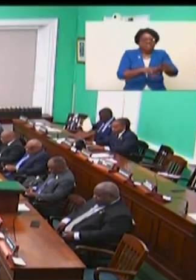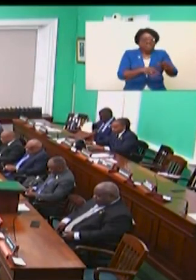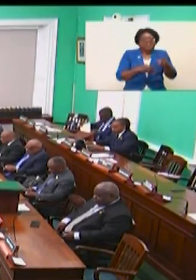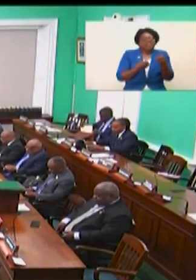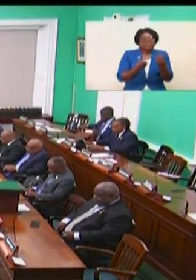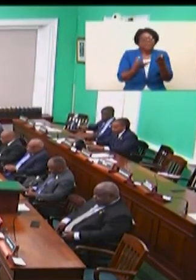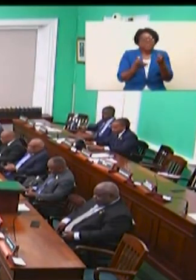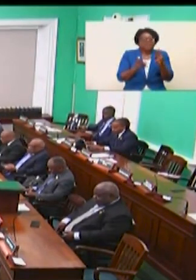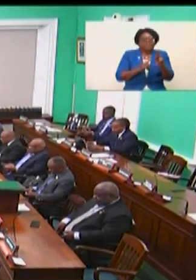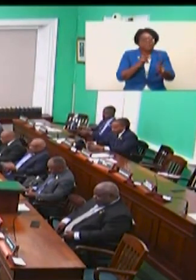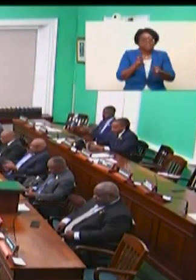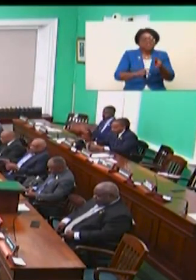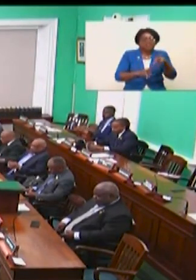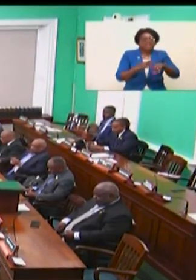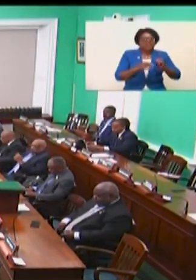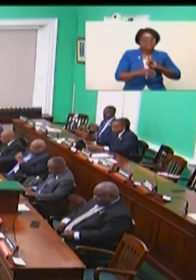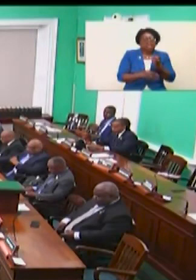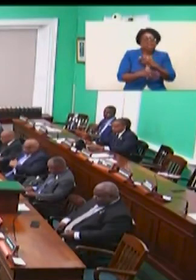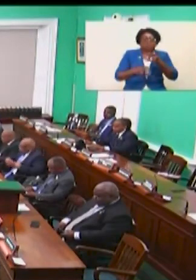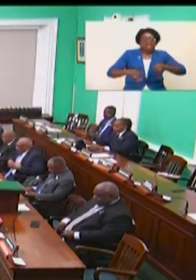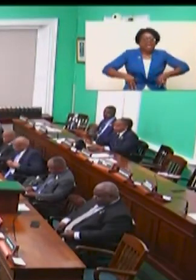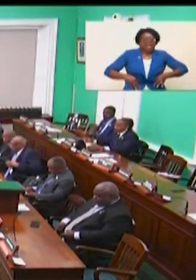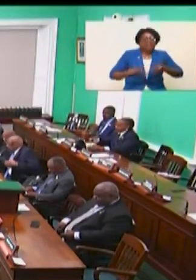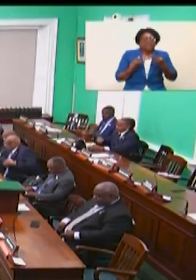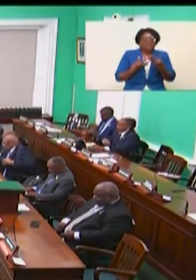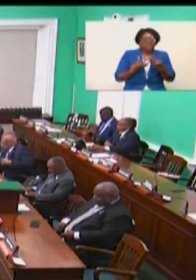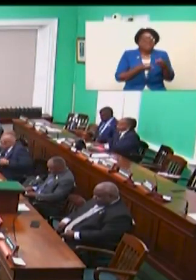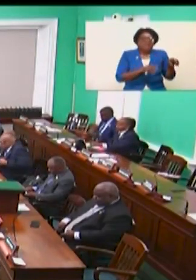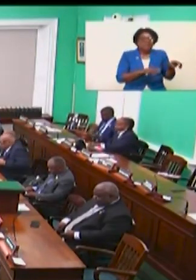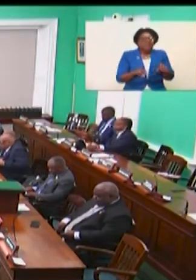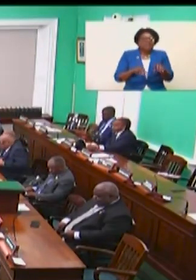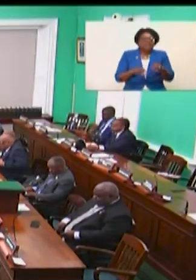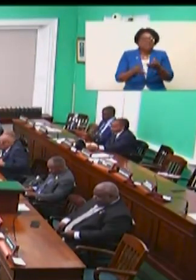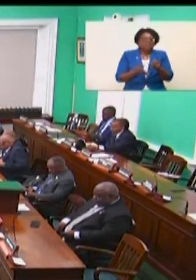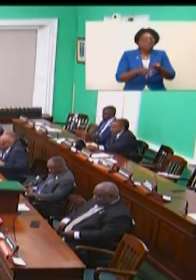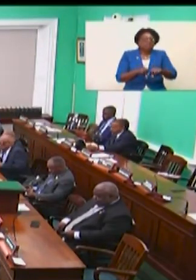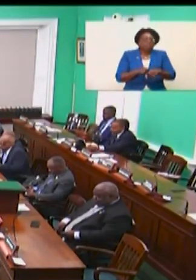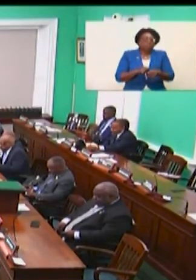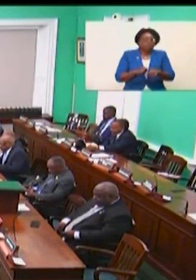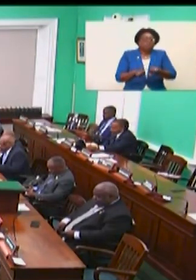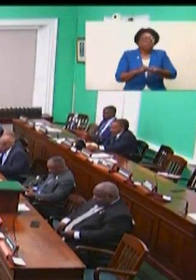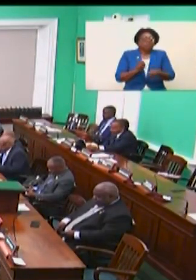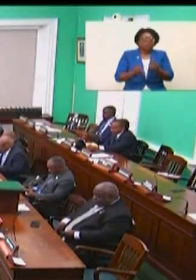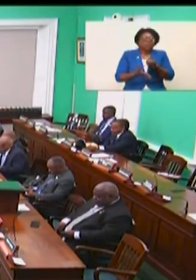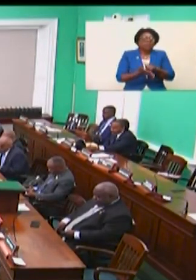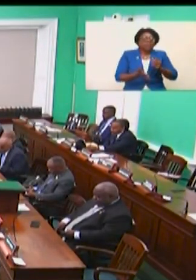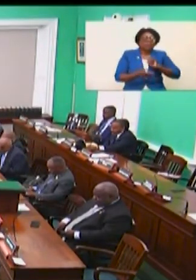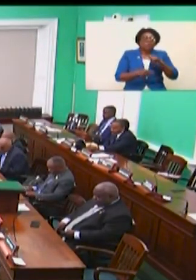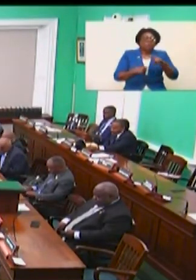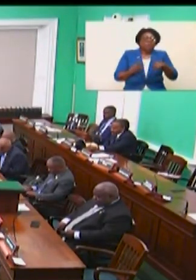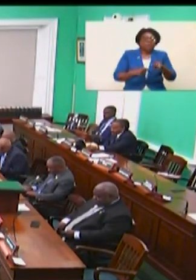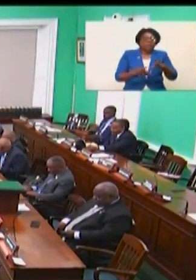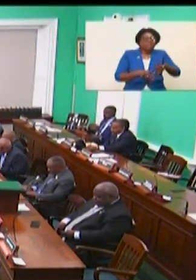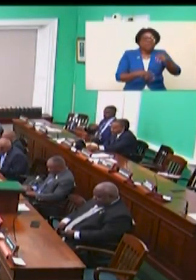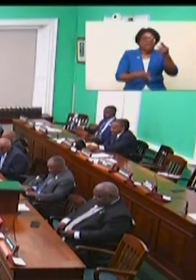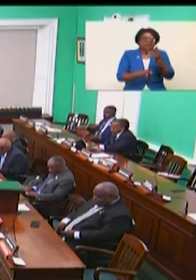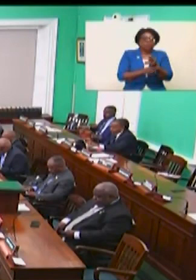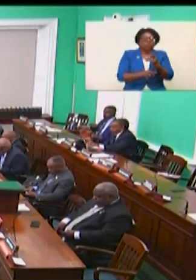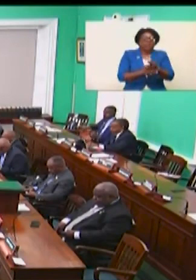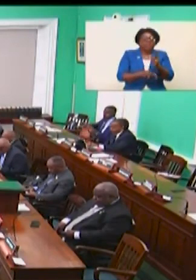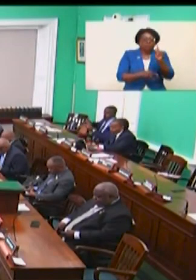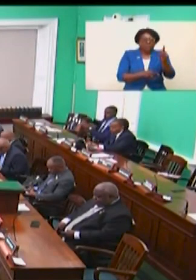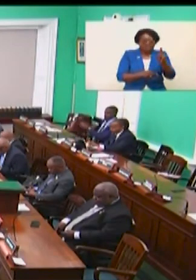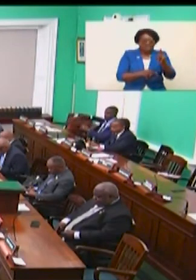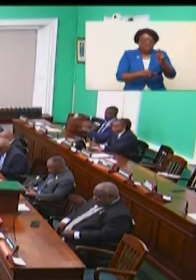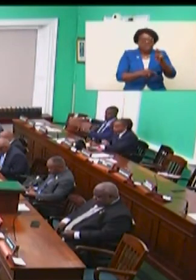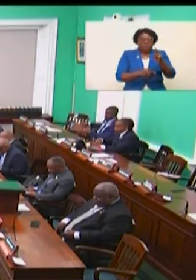in our lives, and he does so so that when we find the right ones, we cherish them, we